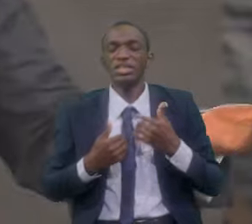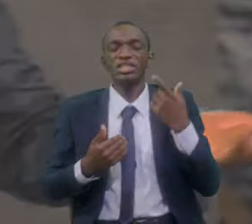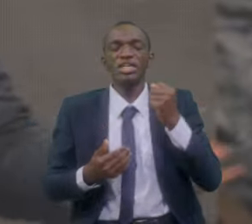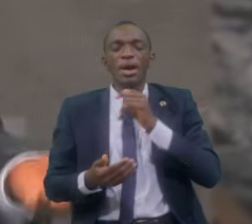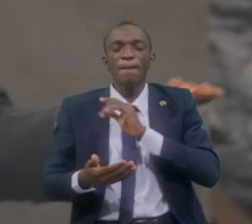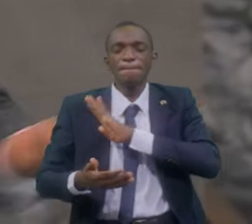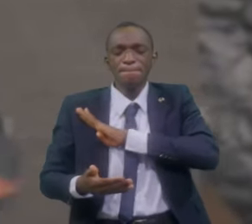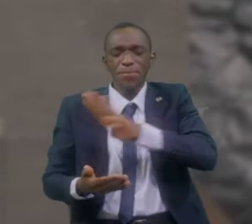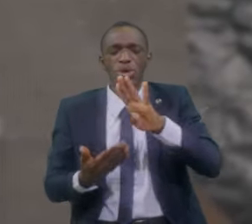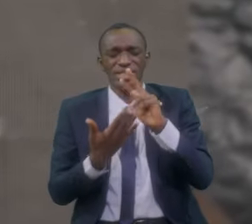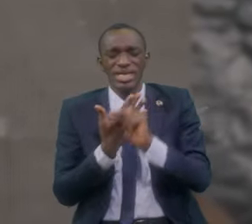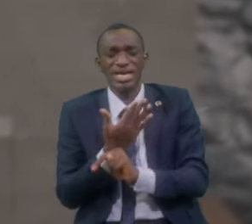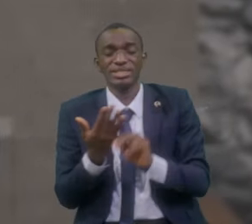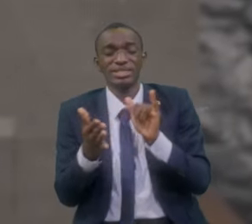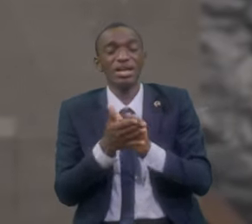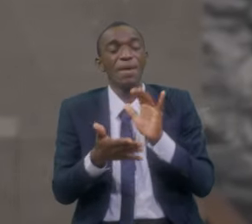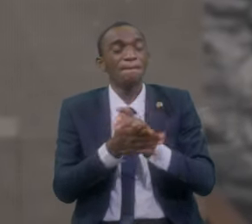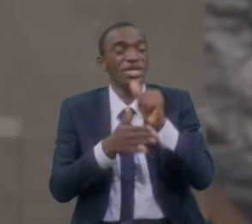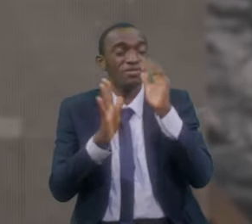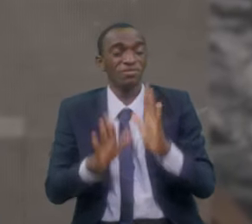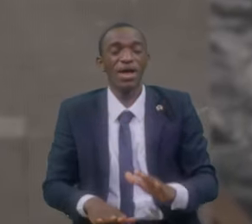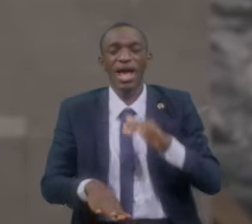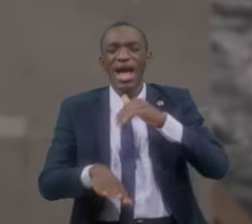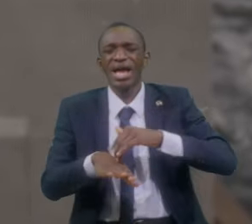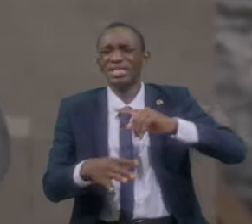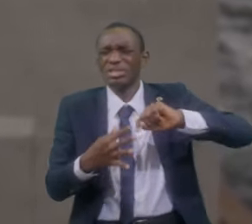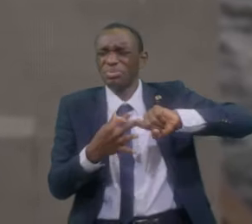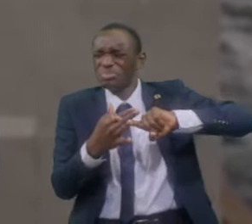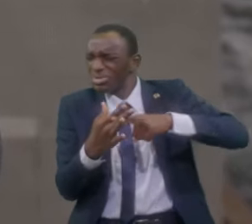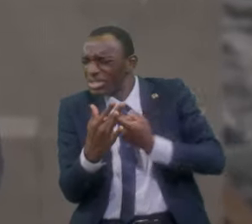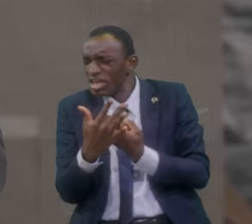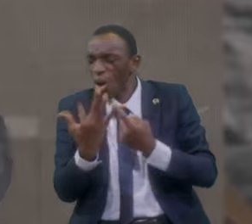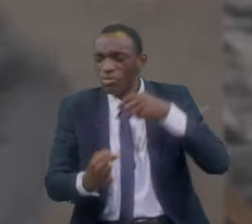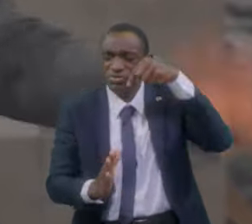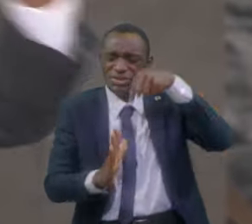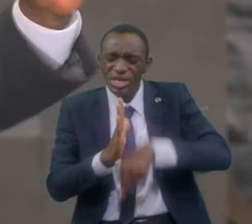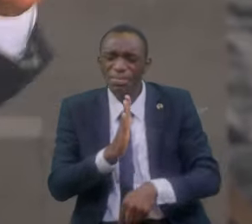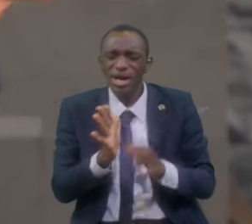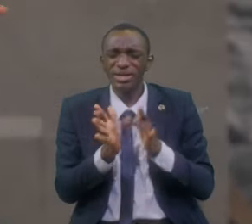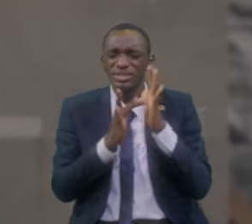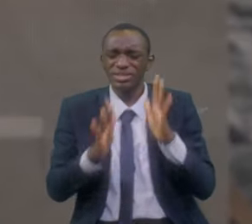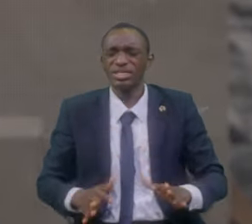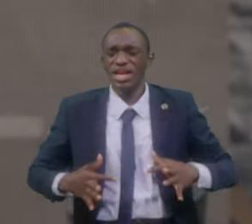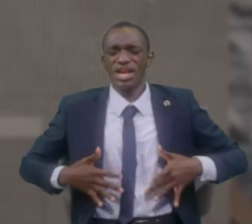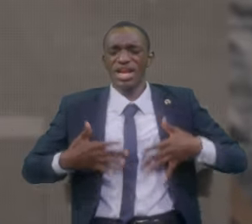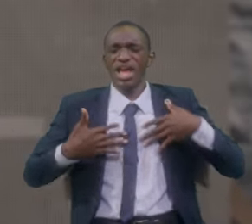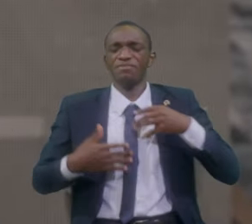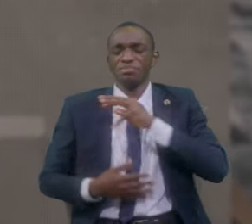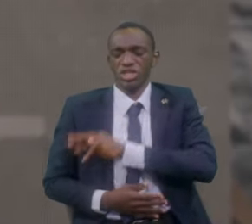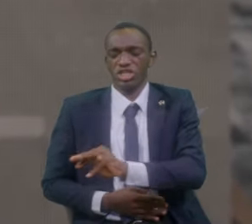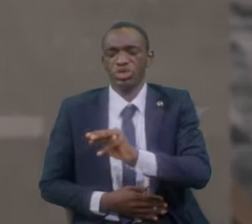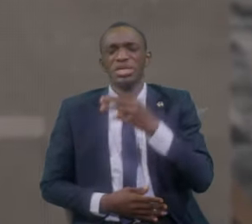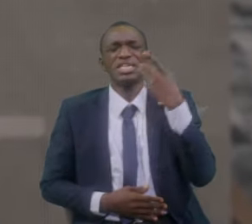believers at the beginning of deeper Christian life ministry, the boldness